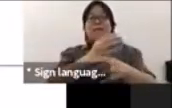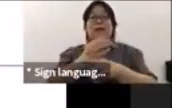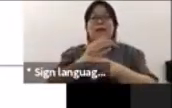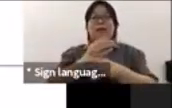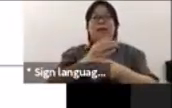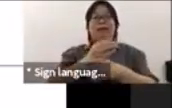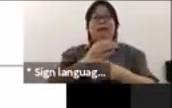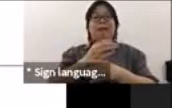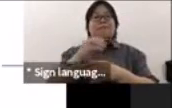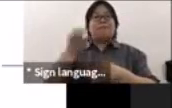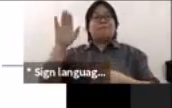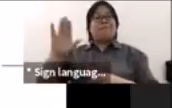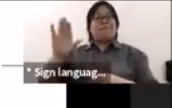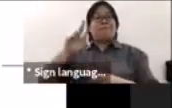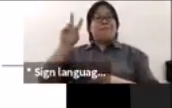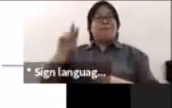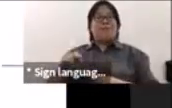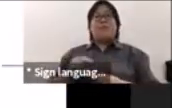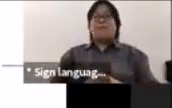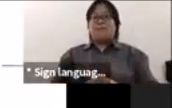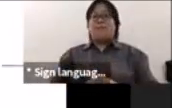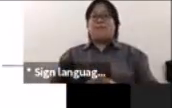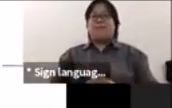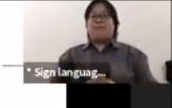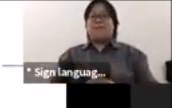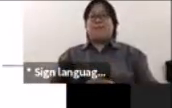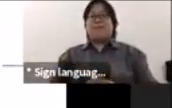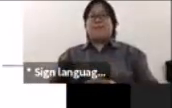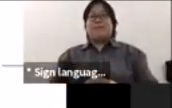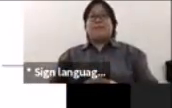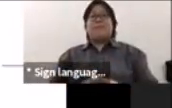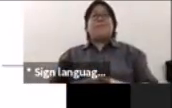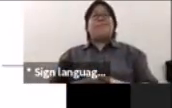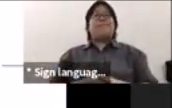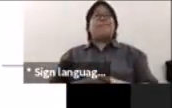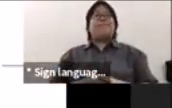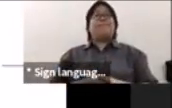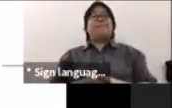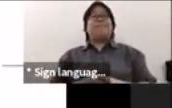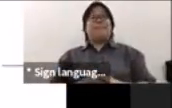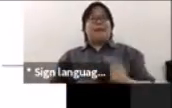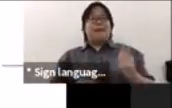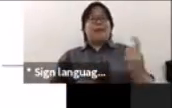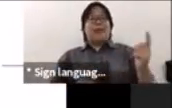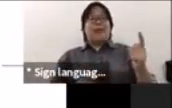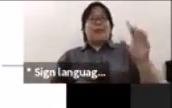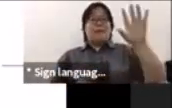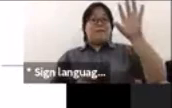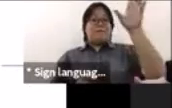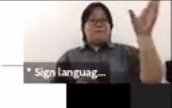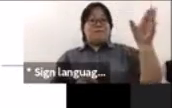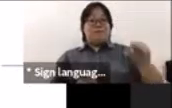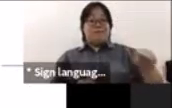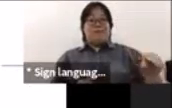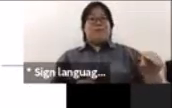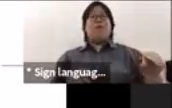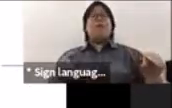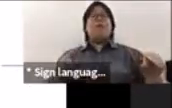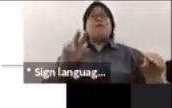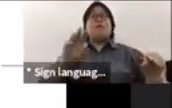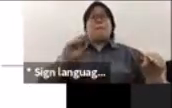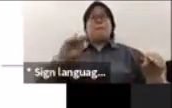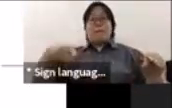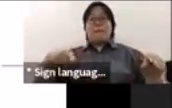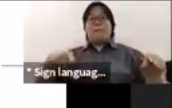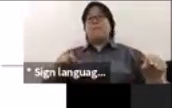Minh City, Vietnam. So as you can see on the left side, that's the map of Vietnam, and the right